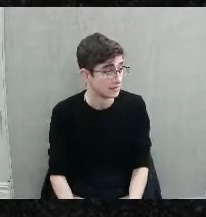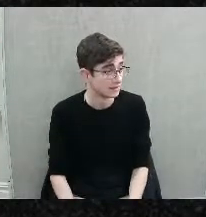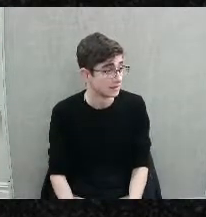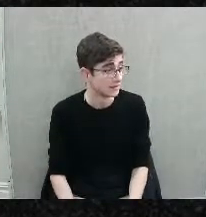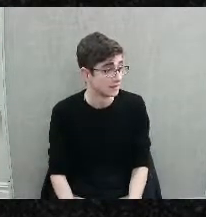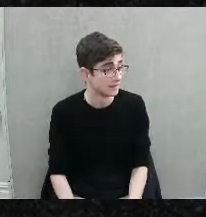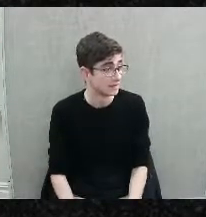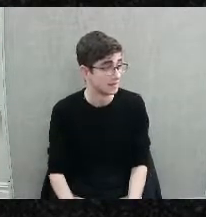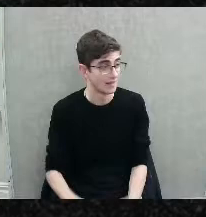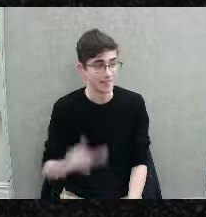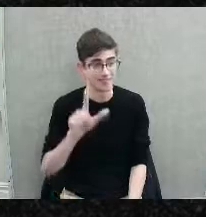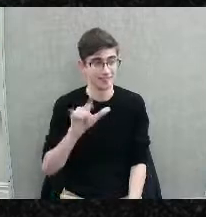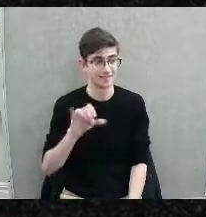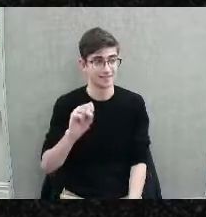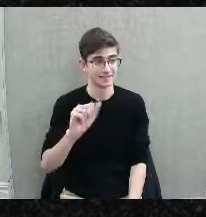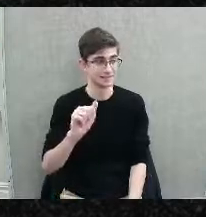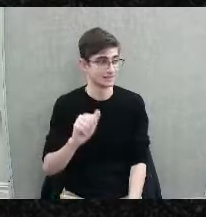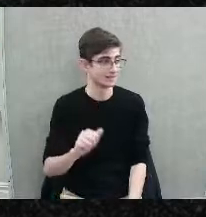Lisa Dugan.